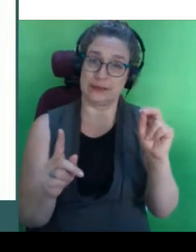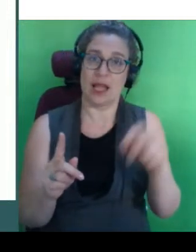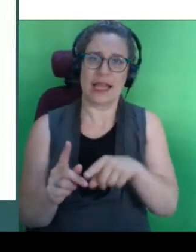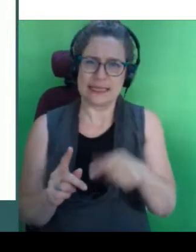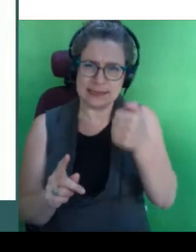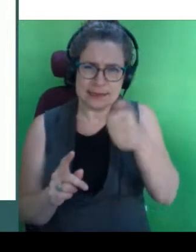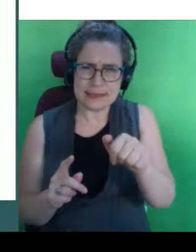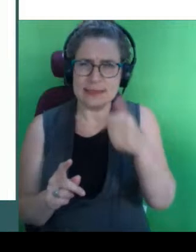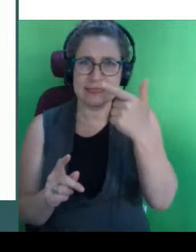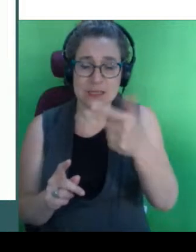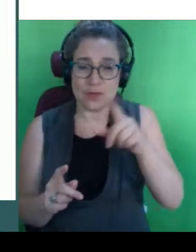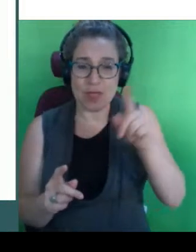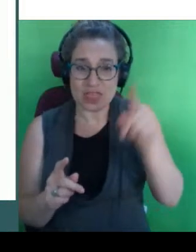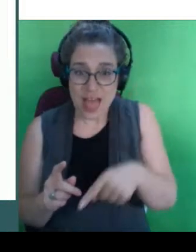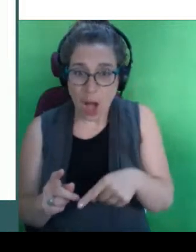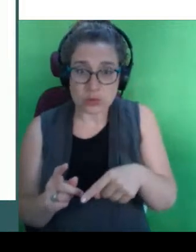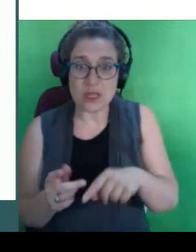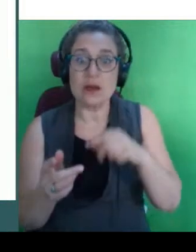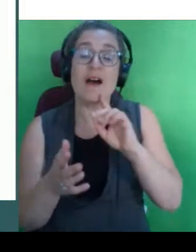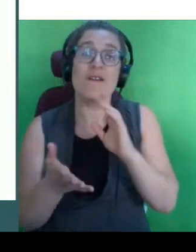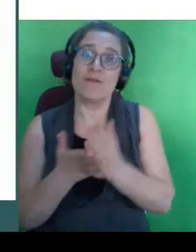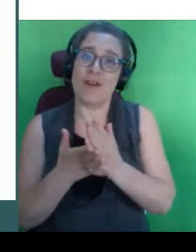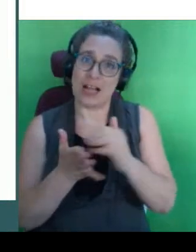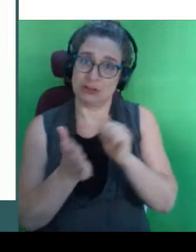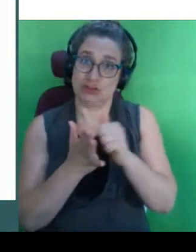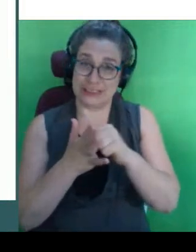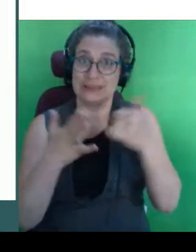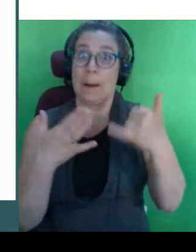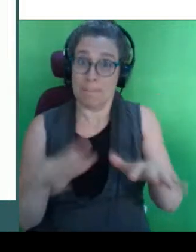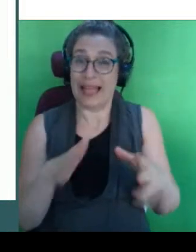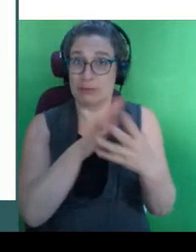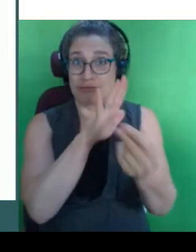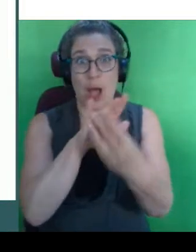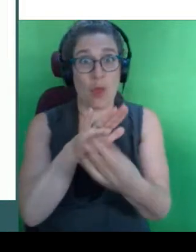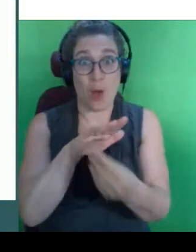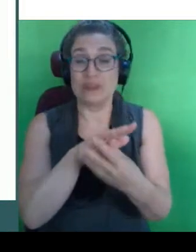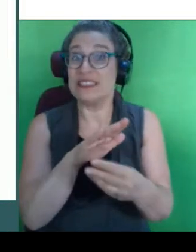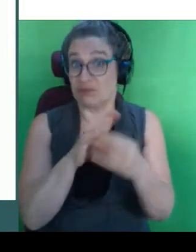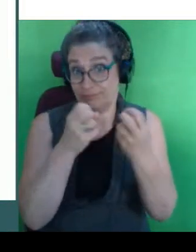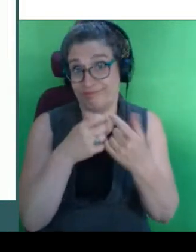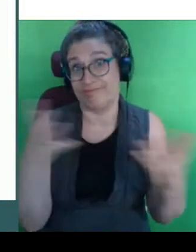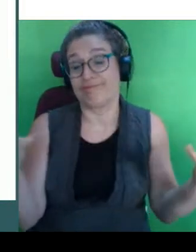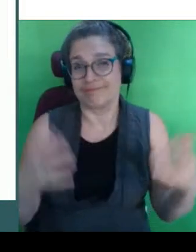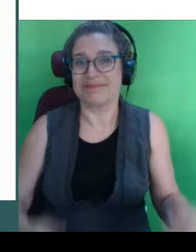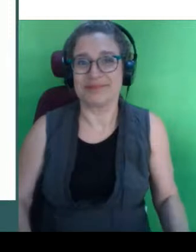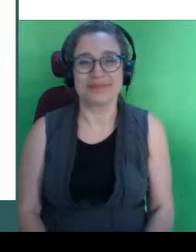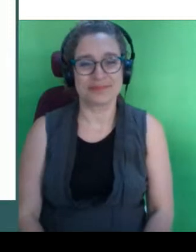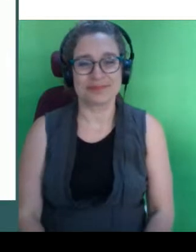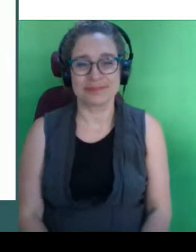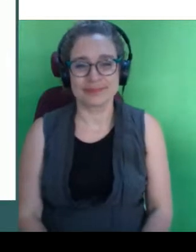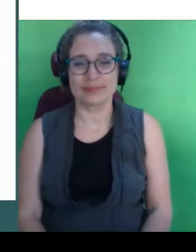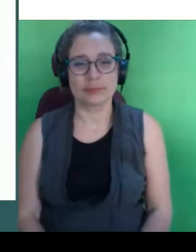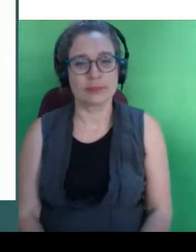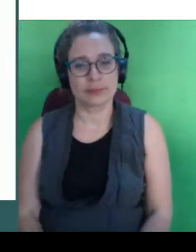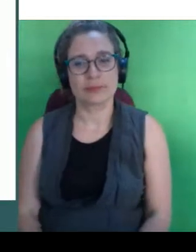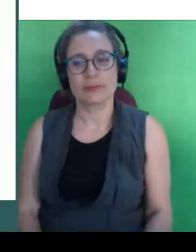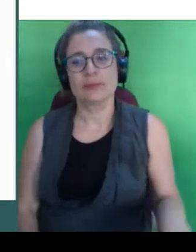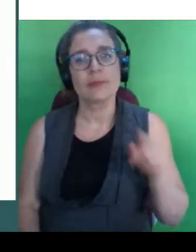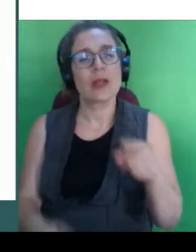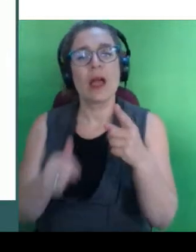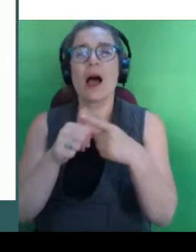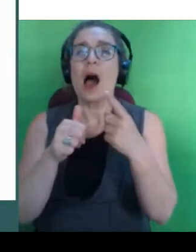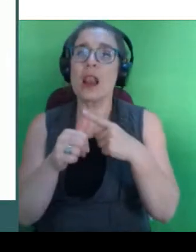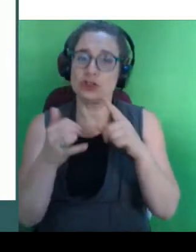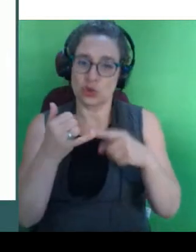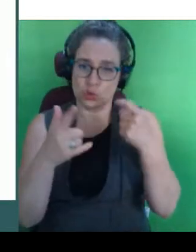67,700 fact sheets on a range of topics on our website were downloaded. Allergy UK has also been certified as a quality provider of